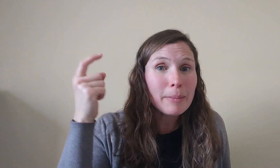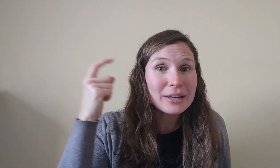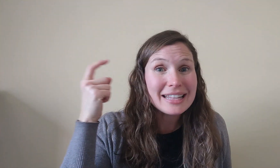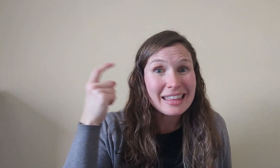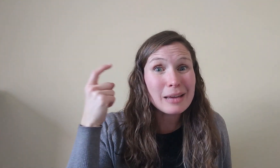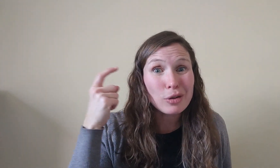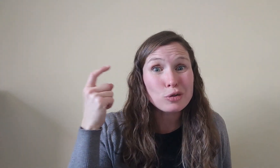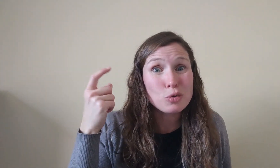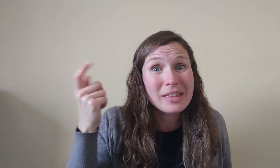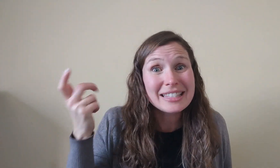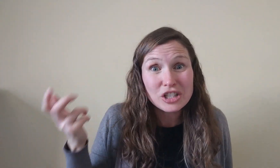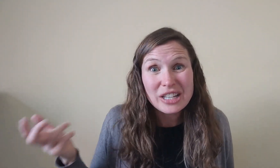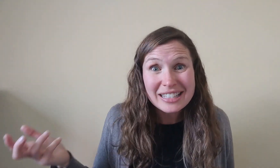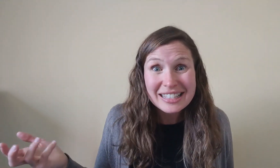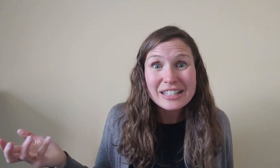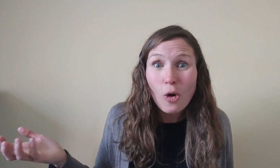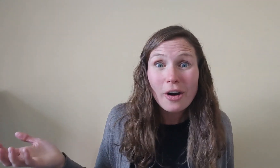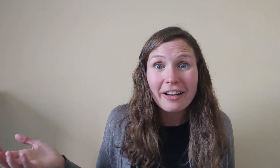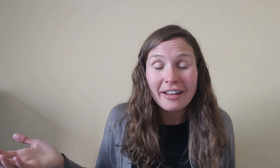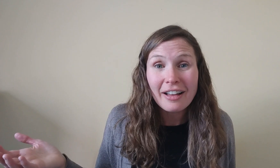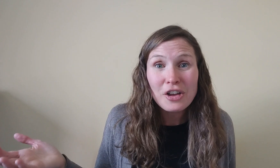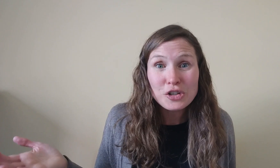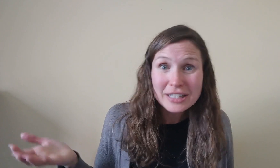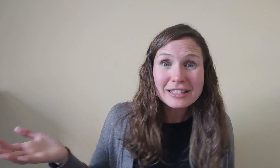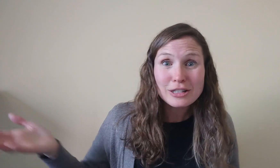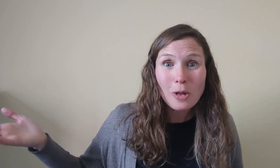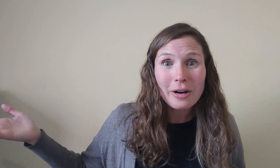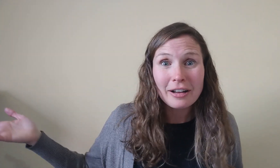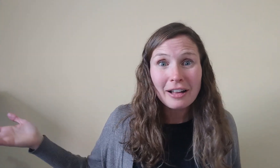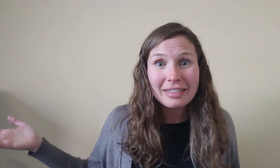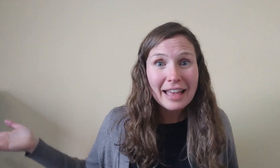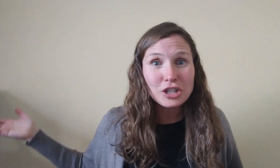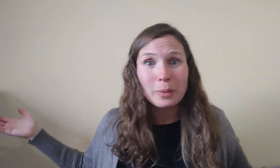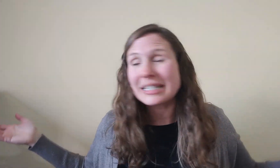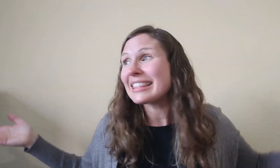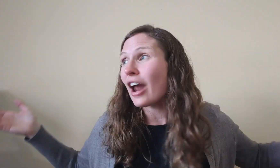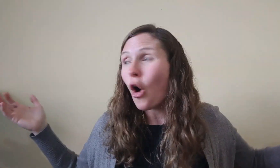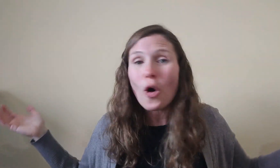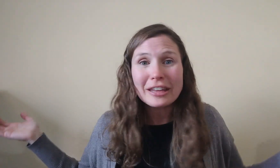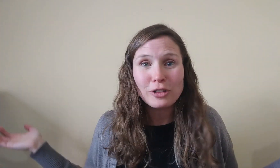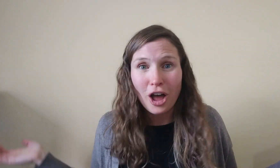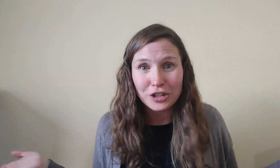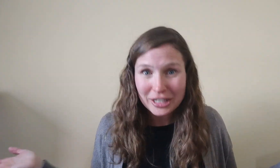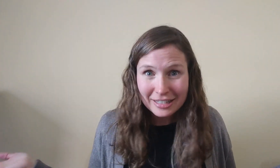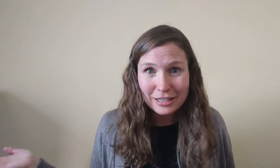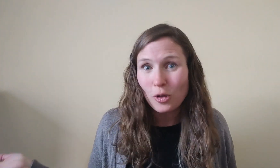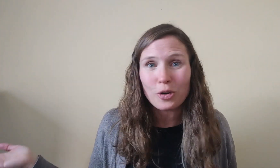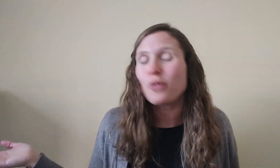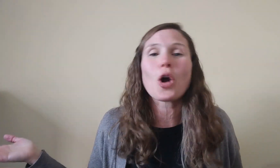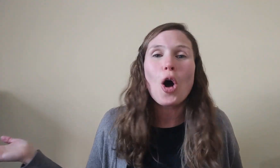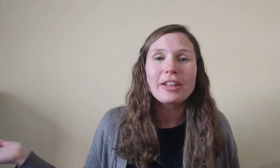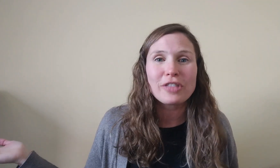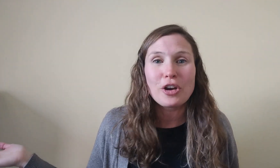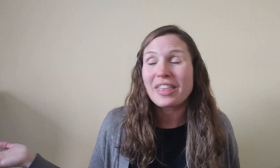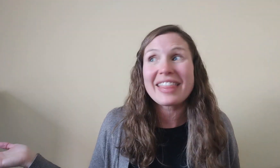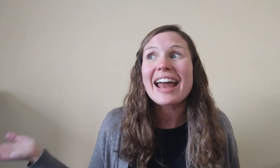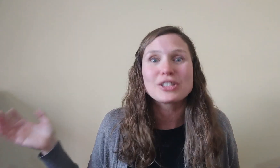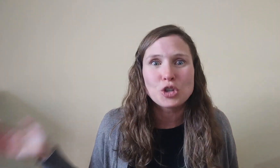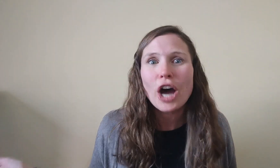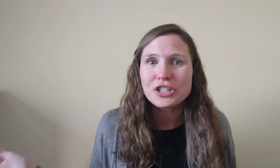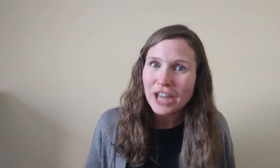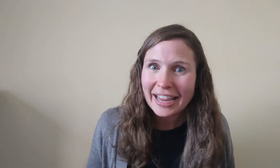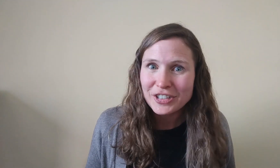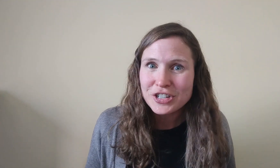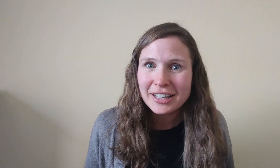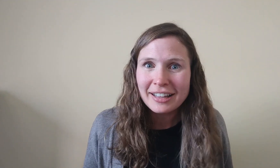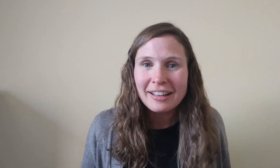are you remembering to think about the true things that Jesus is Lord? Jesus is Lord. Last year we did that all year long. Jesus is Lord over all of the earth, and that